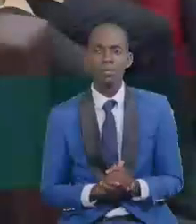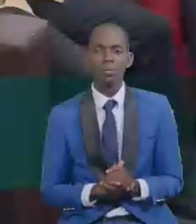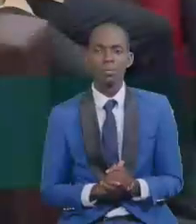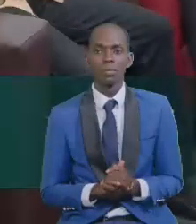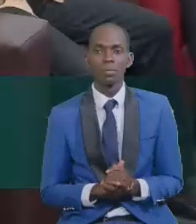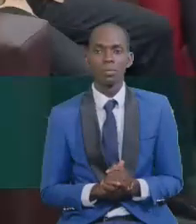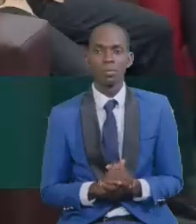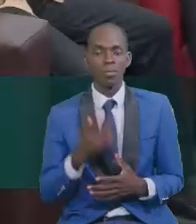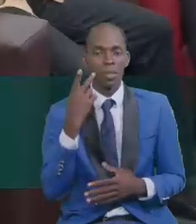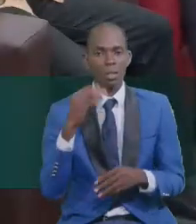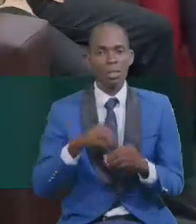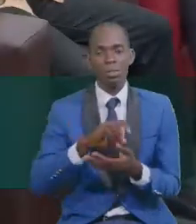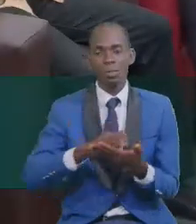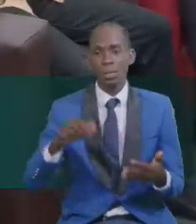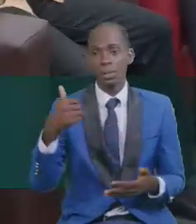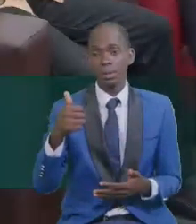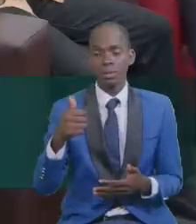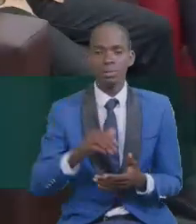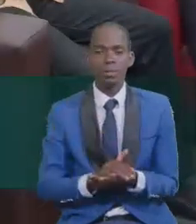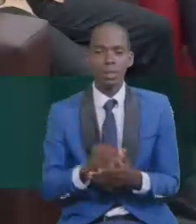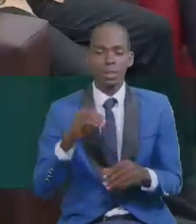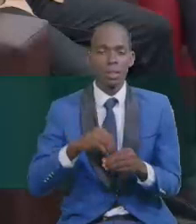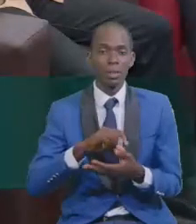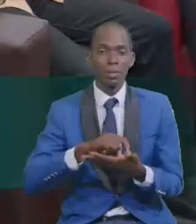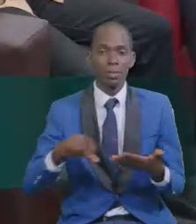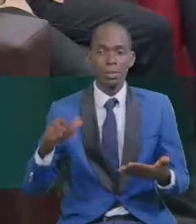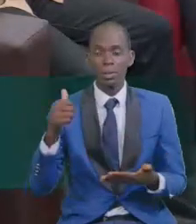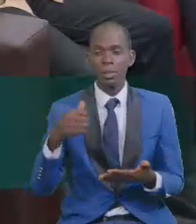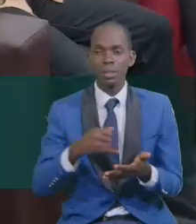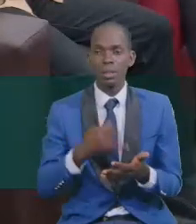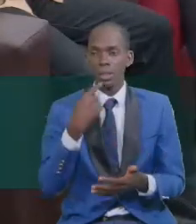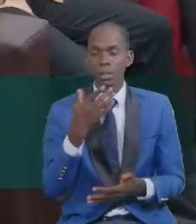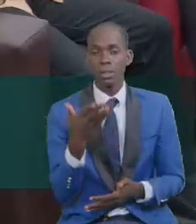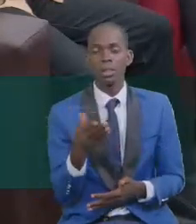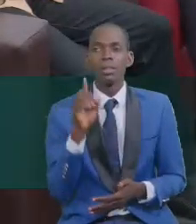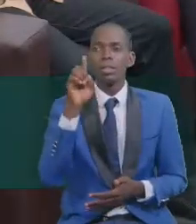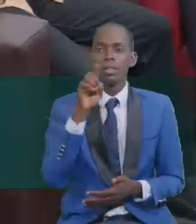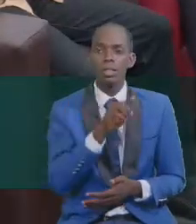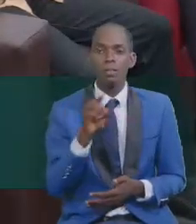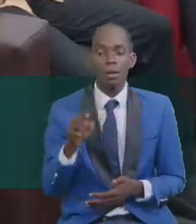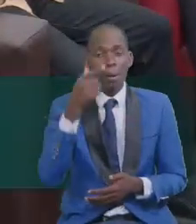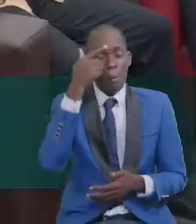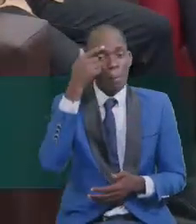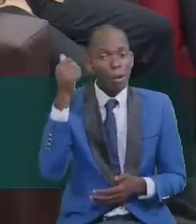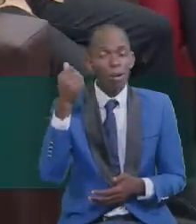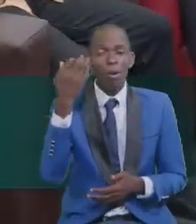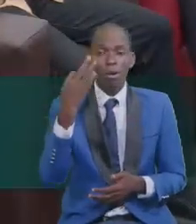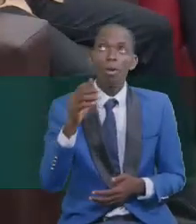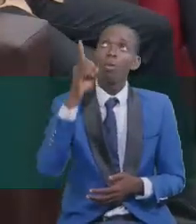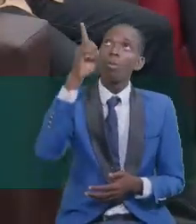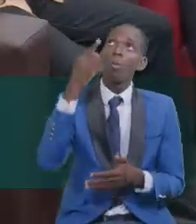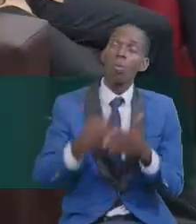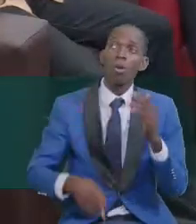Look at verse 10. In verse 10 it says, therefore, because of what God has